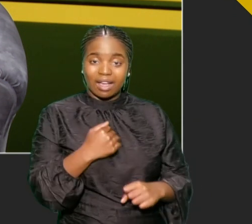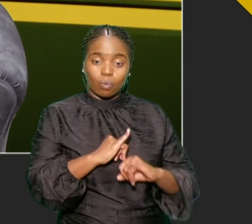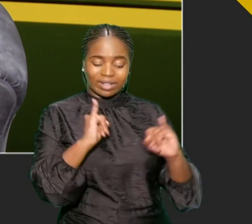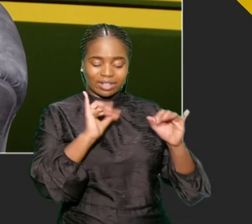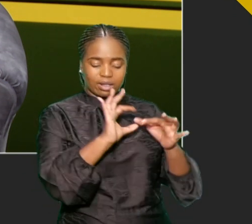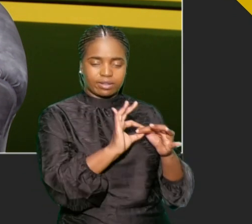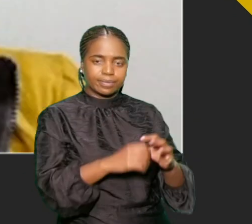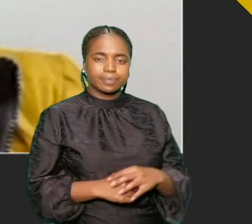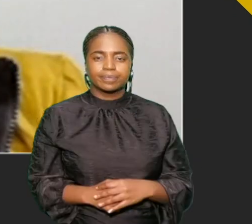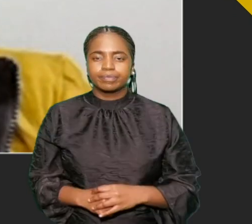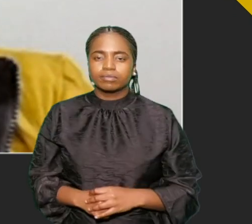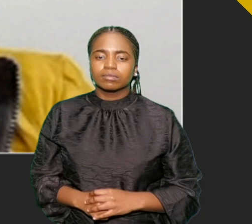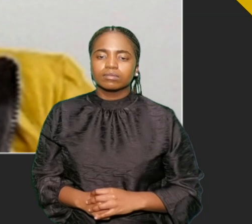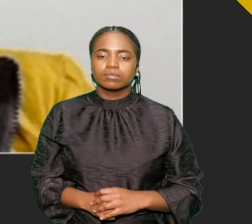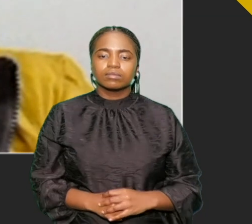Yeah.